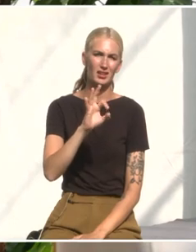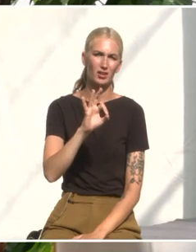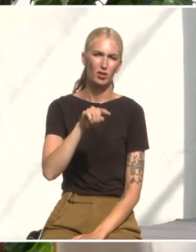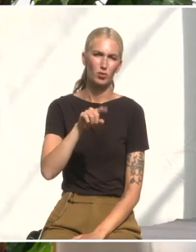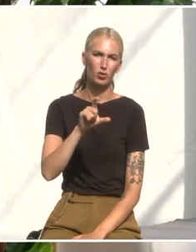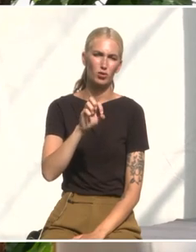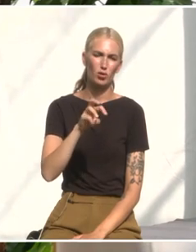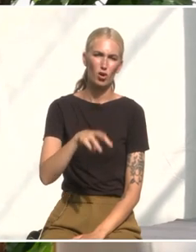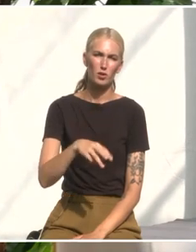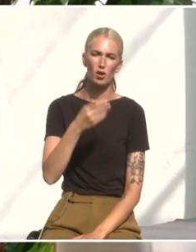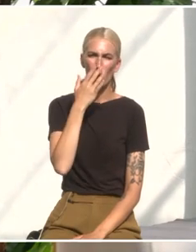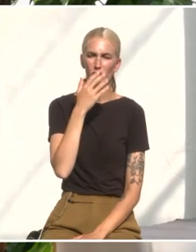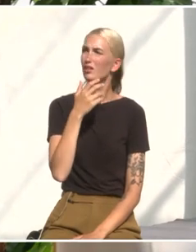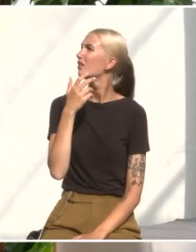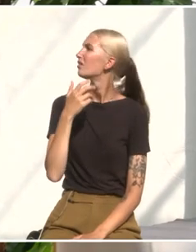the code